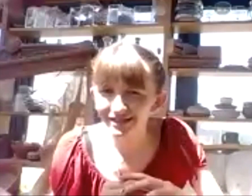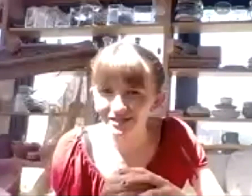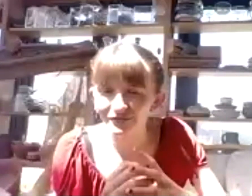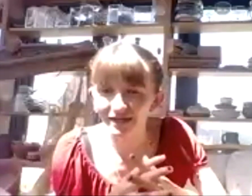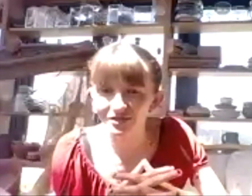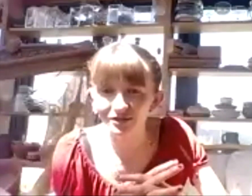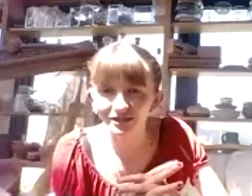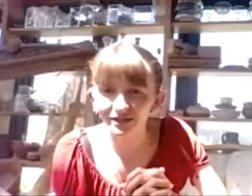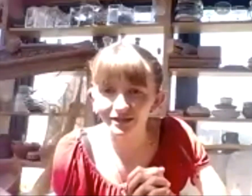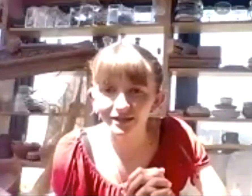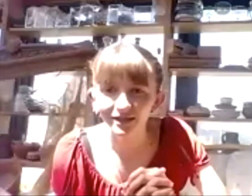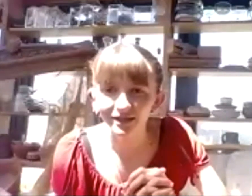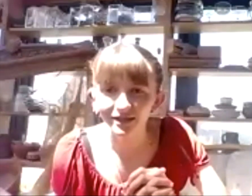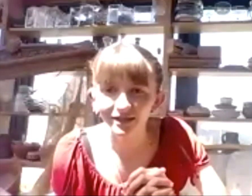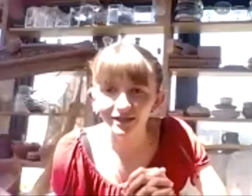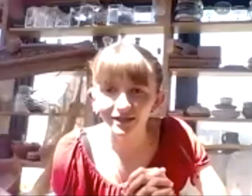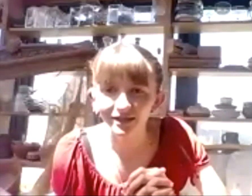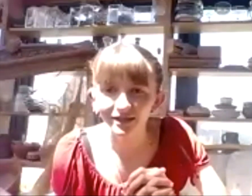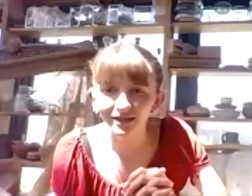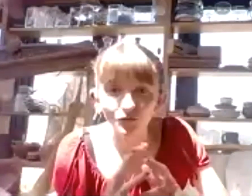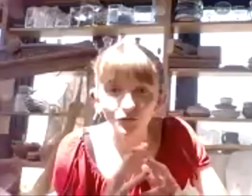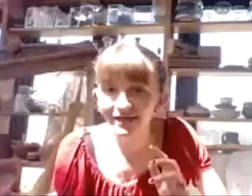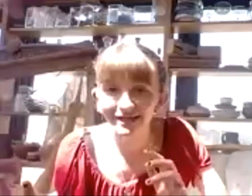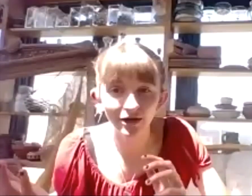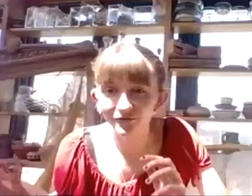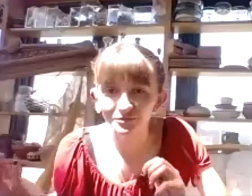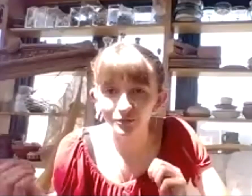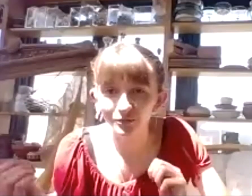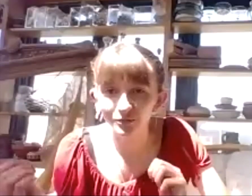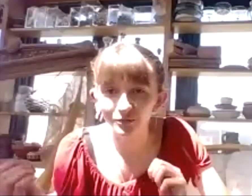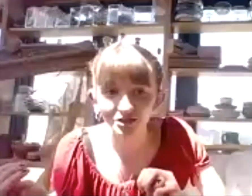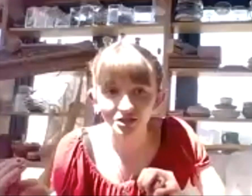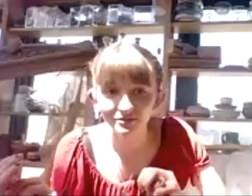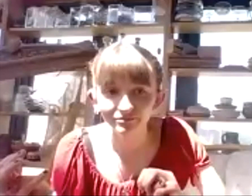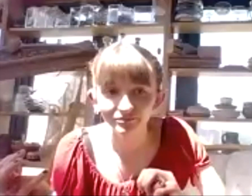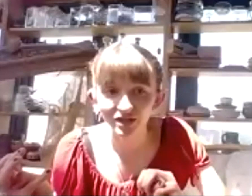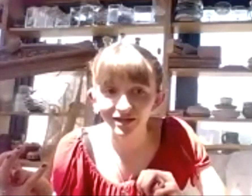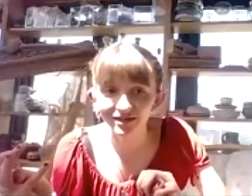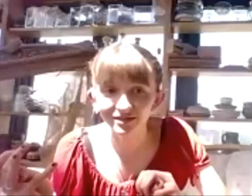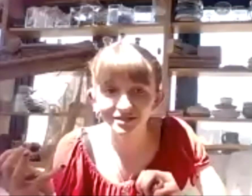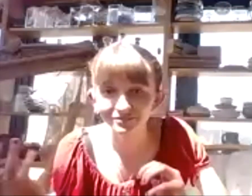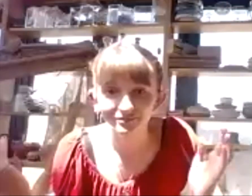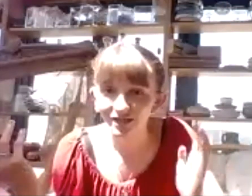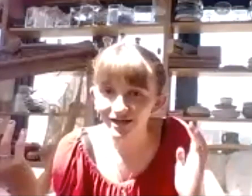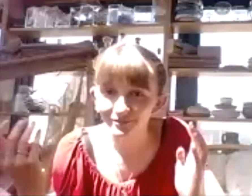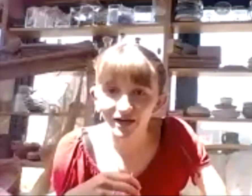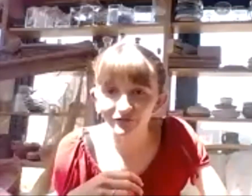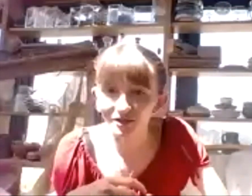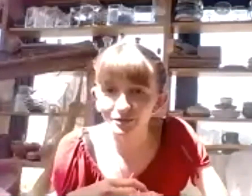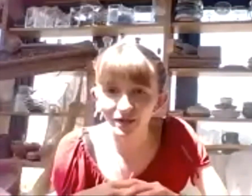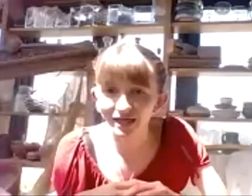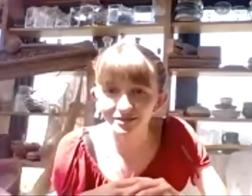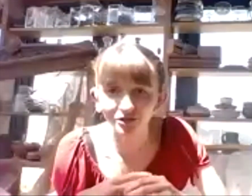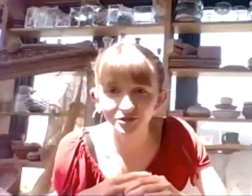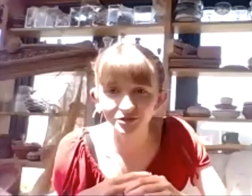genus, I guess, of dinosaur that they're in. And so right now I've just been working on that research. And yeah, I've wanted